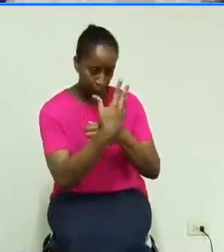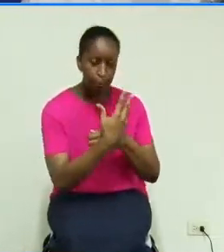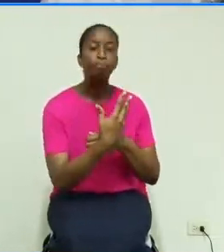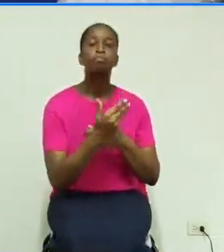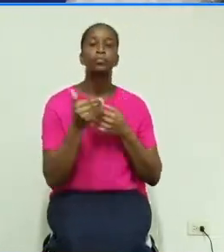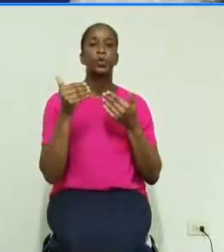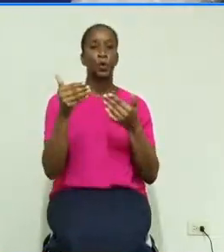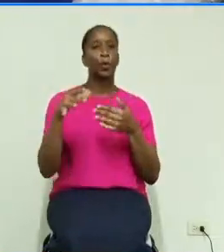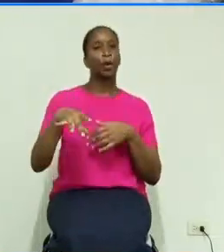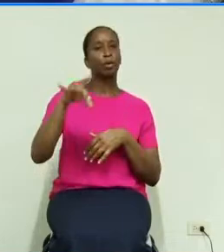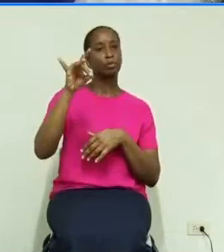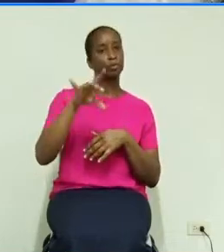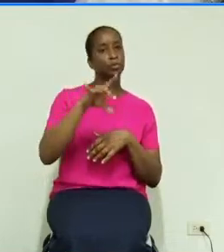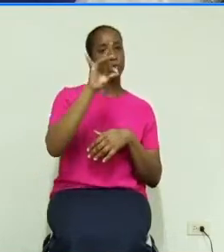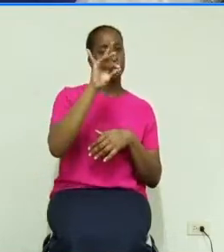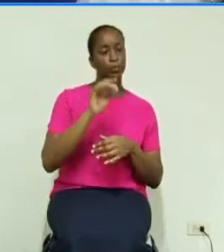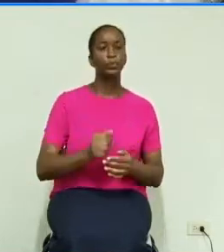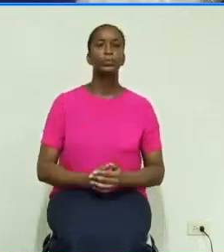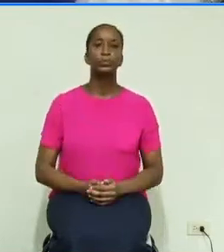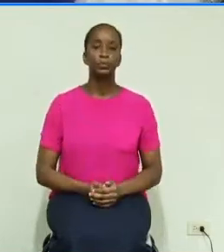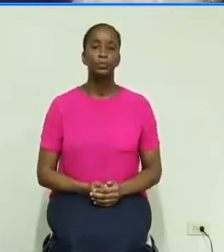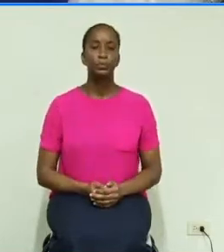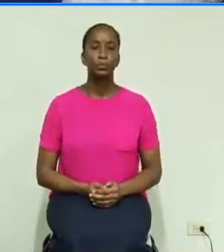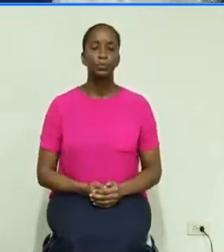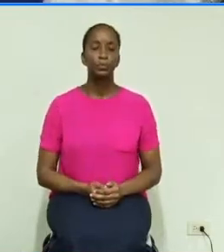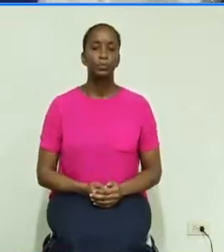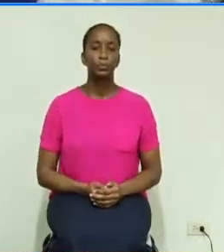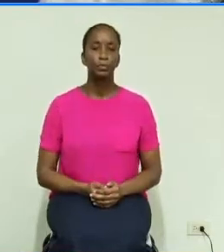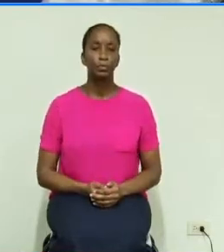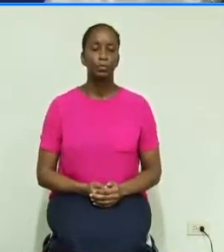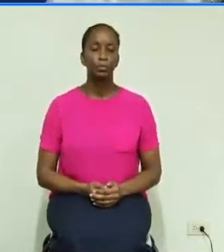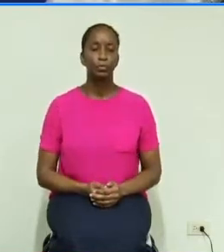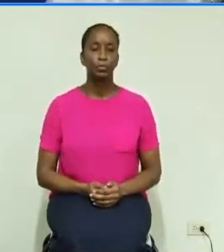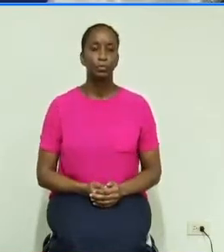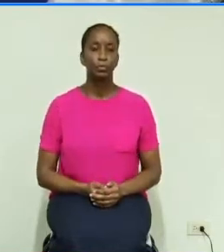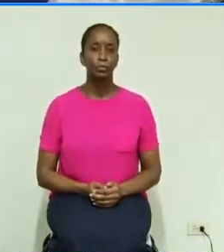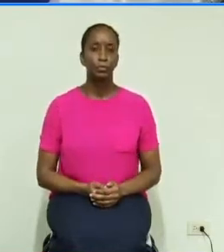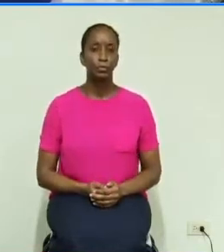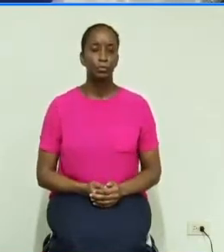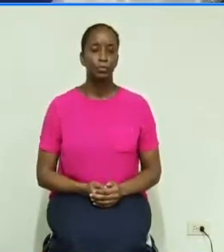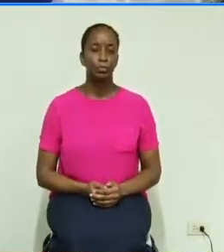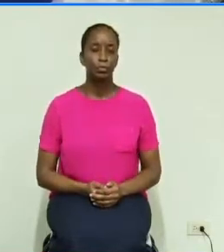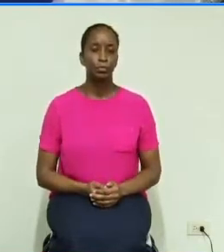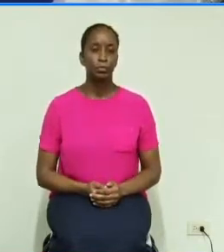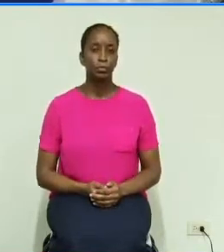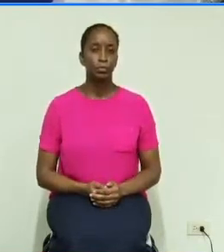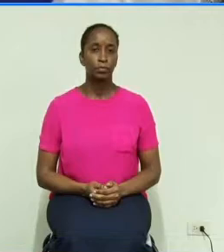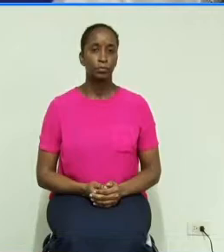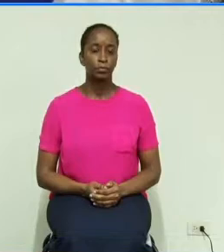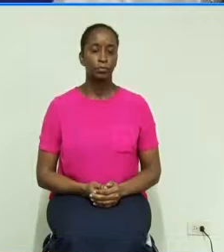1990, the Henry Ford 10-man Constitutional Review Commission.